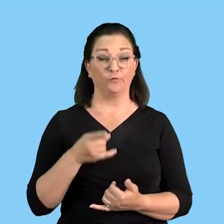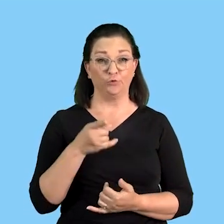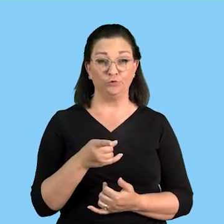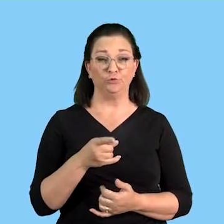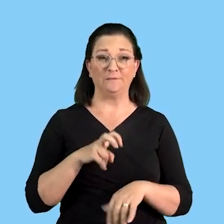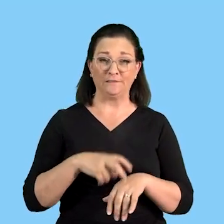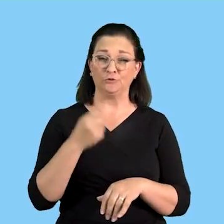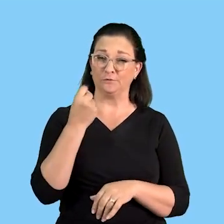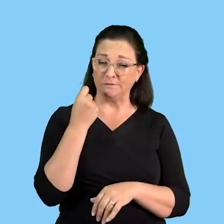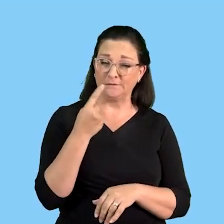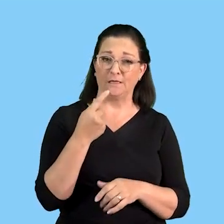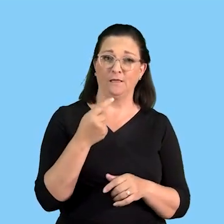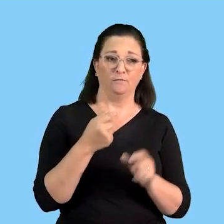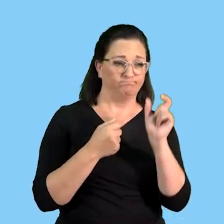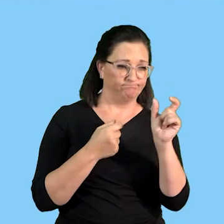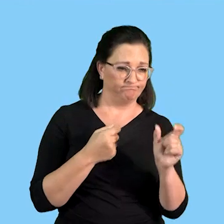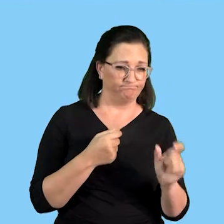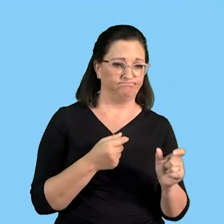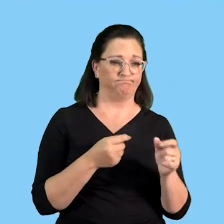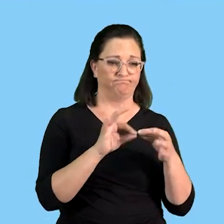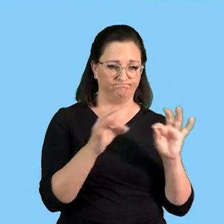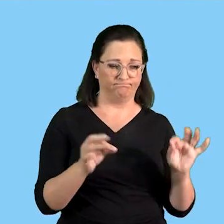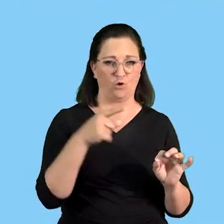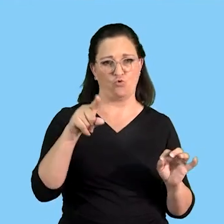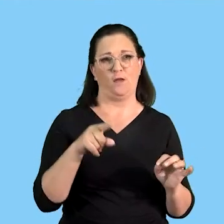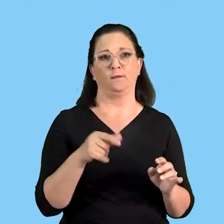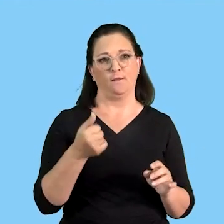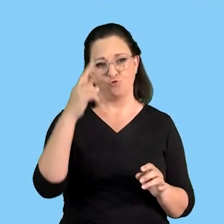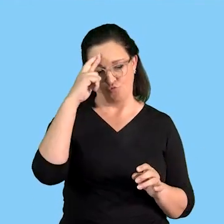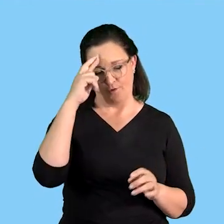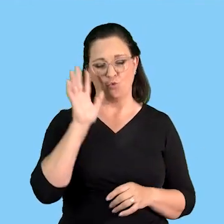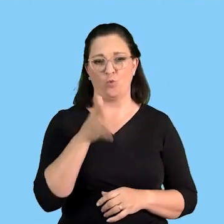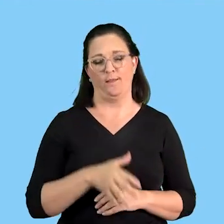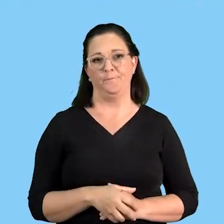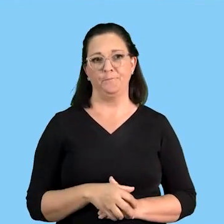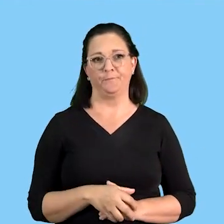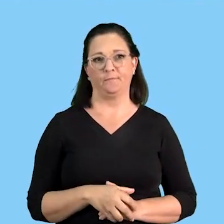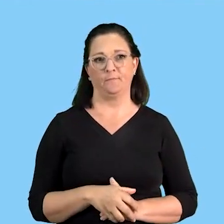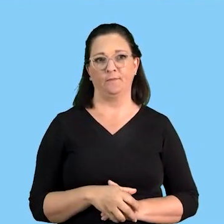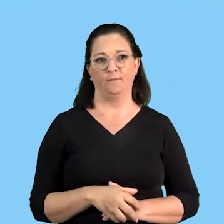is to use the right terminologies for you to remember everything.